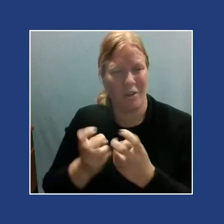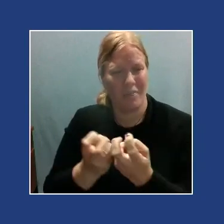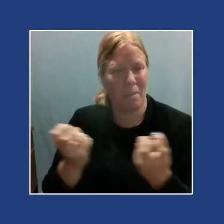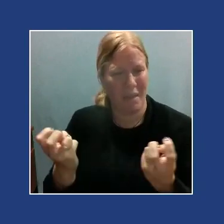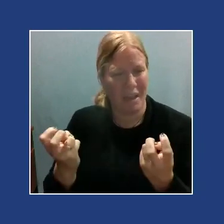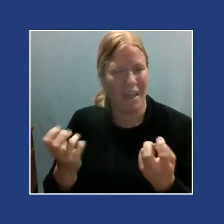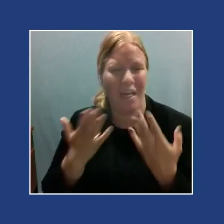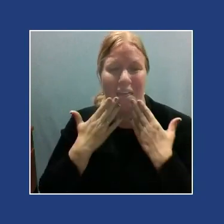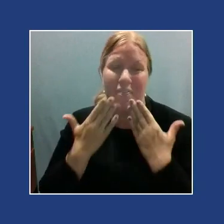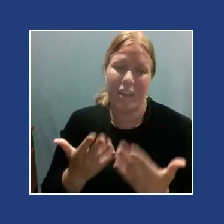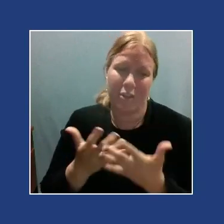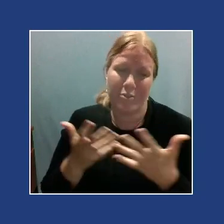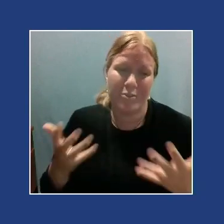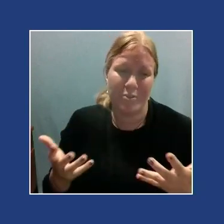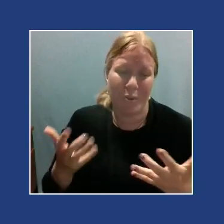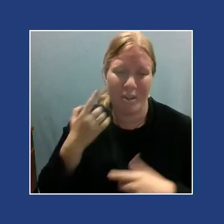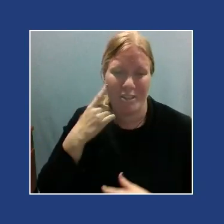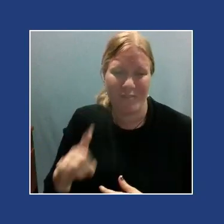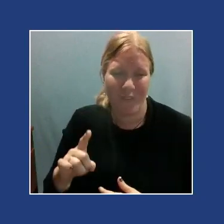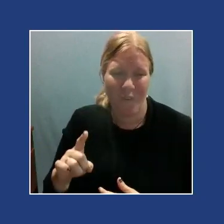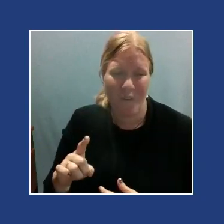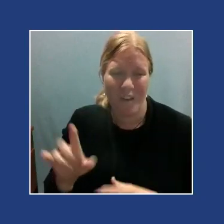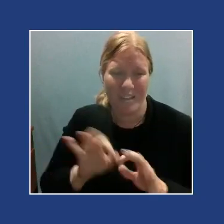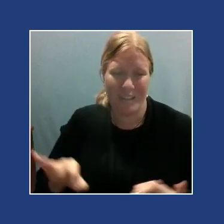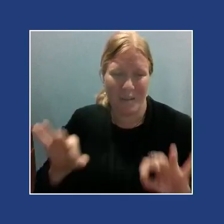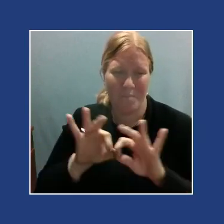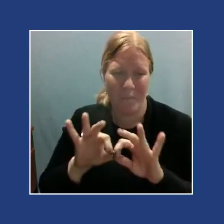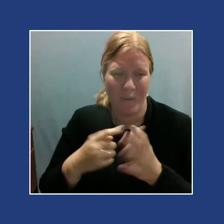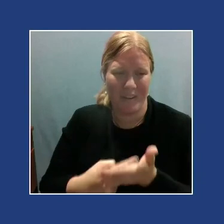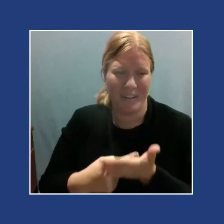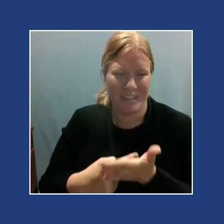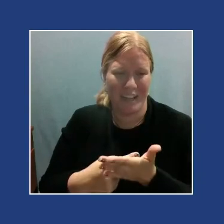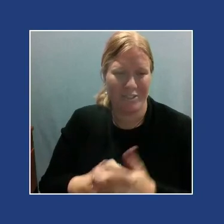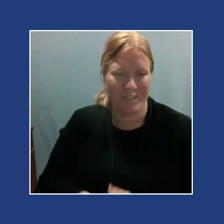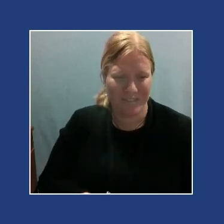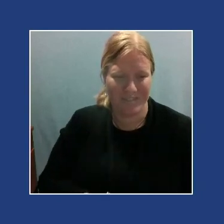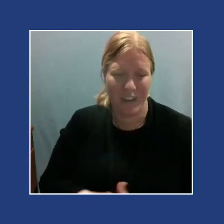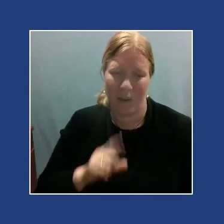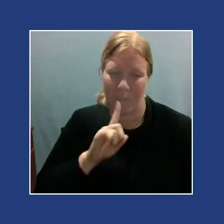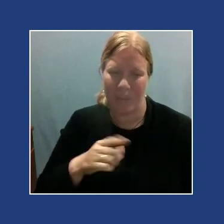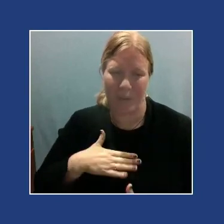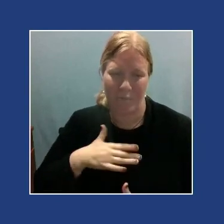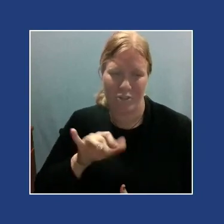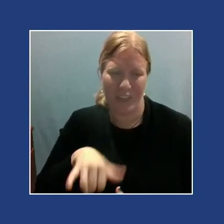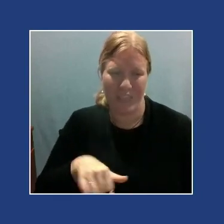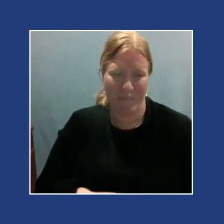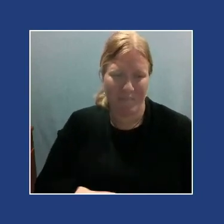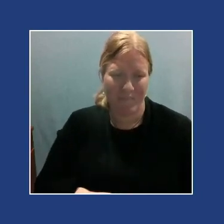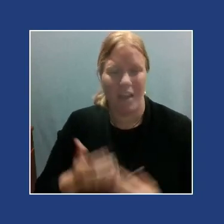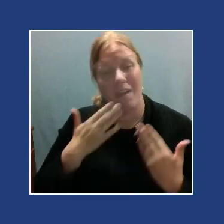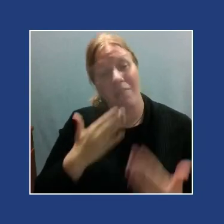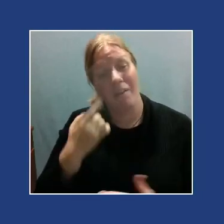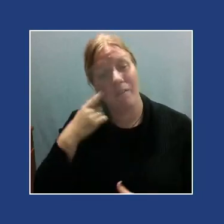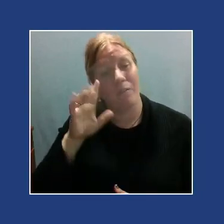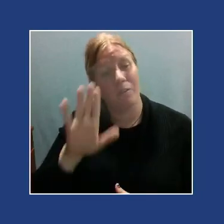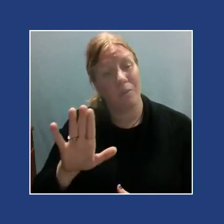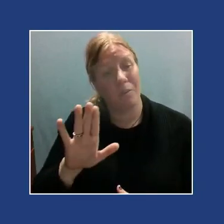Thank you so much for this enlightening and important answer. I very much appreciate it. And thank you for